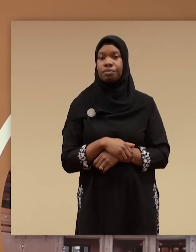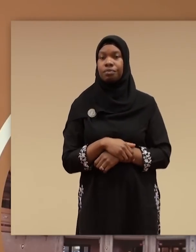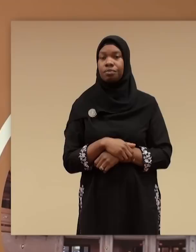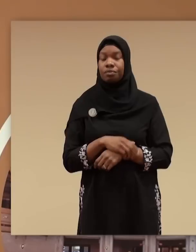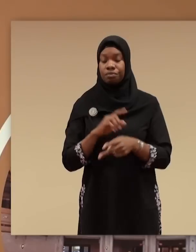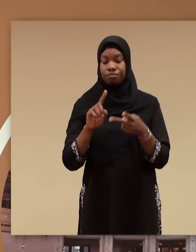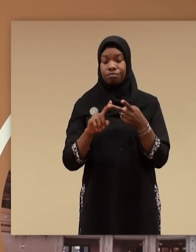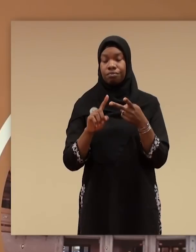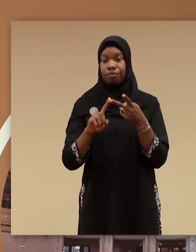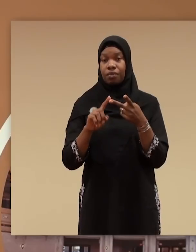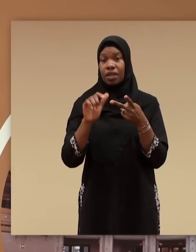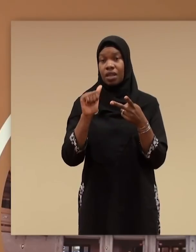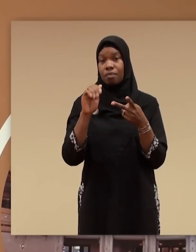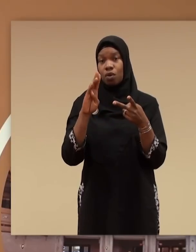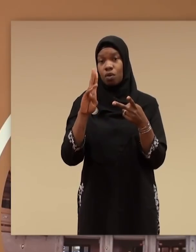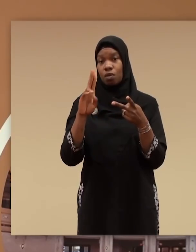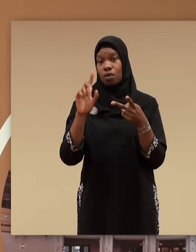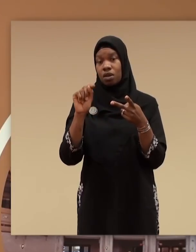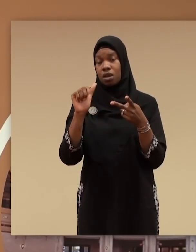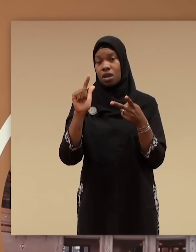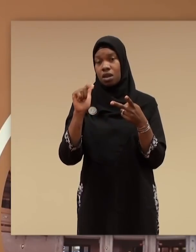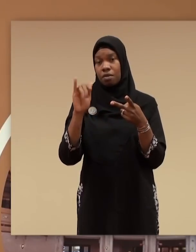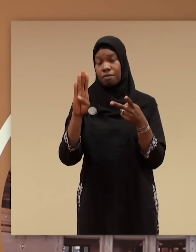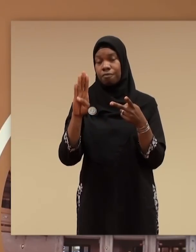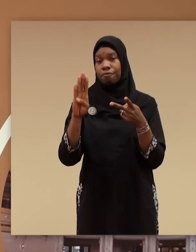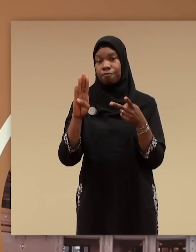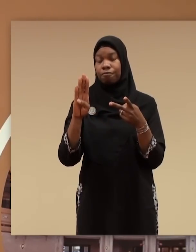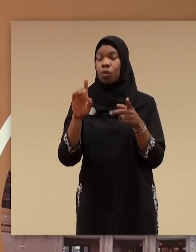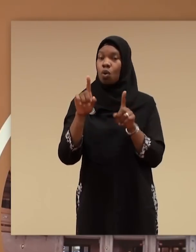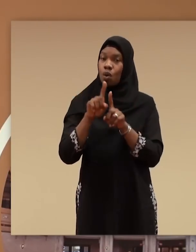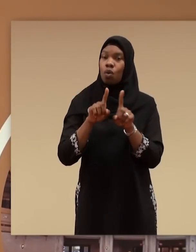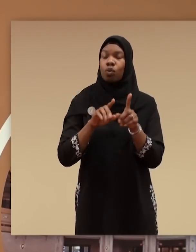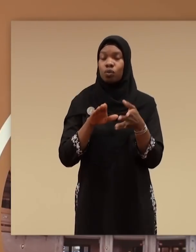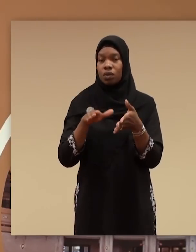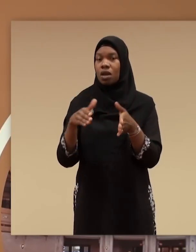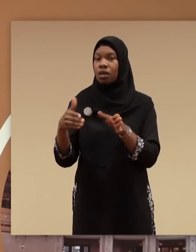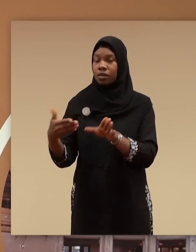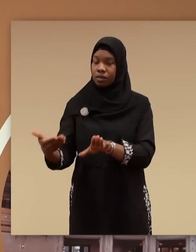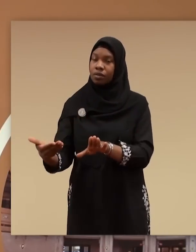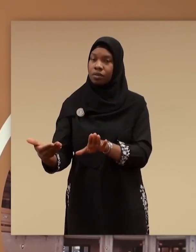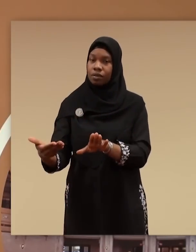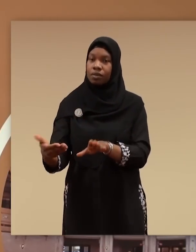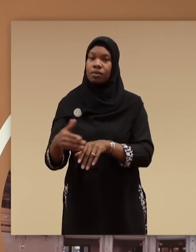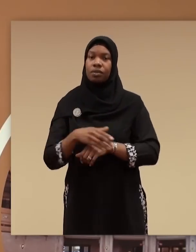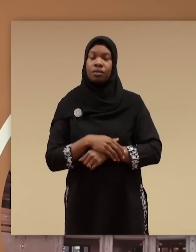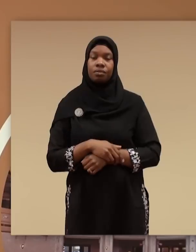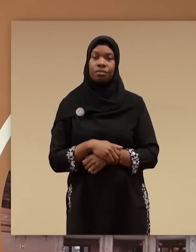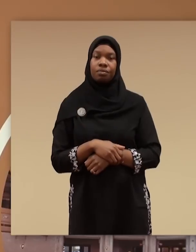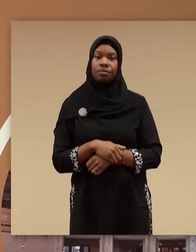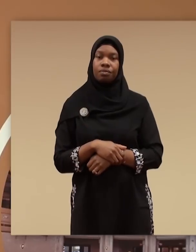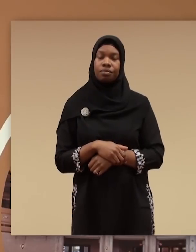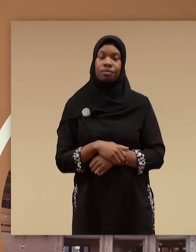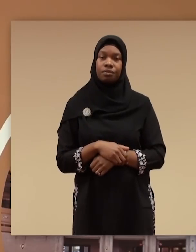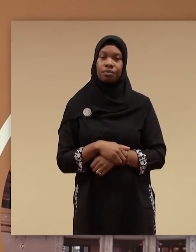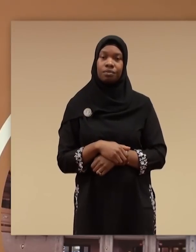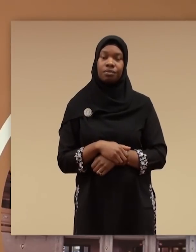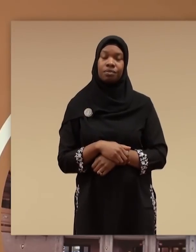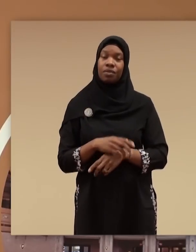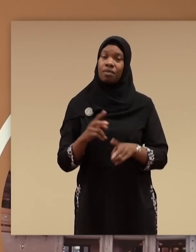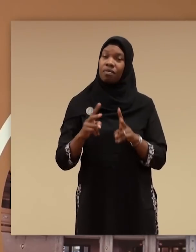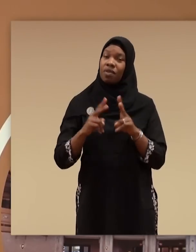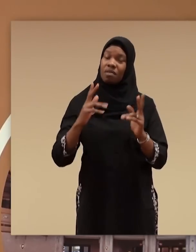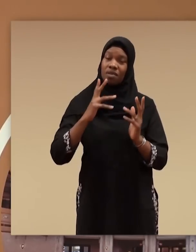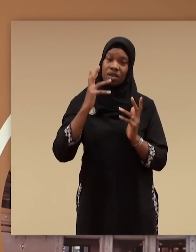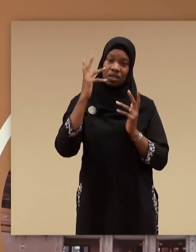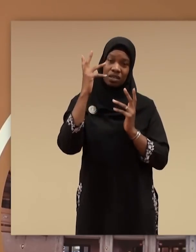Abu Talib. He died very shortly after, and it was a big sadness in